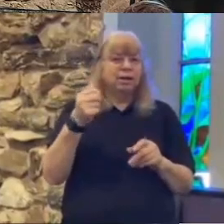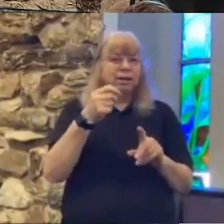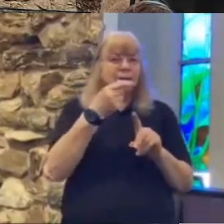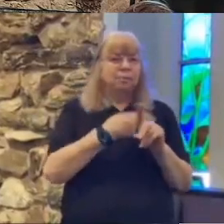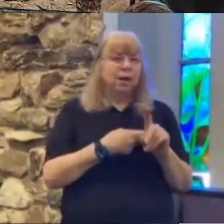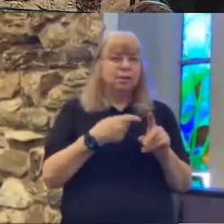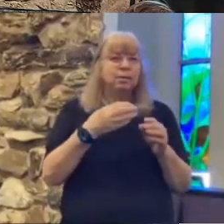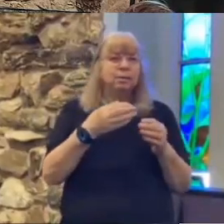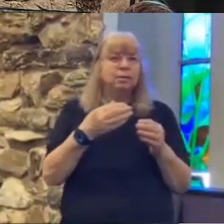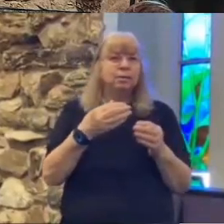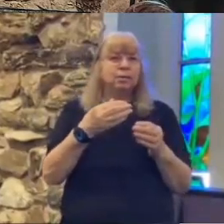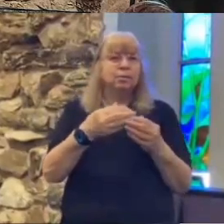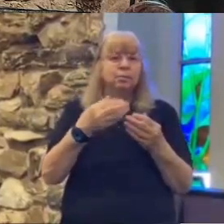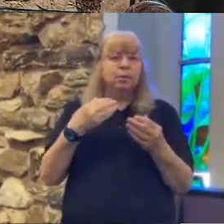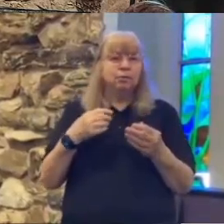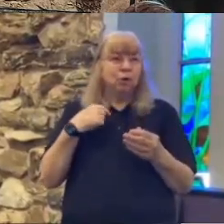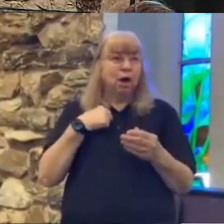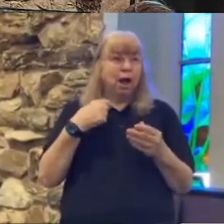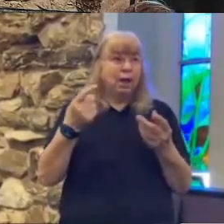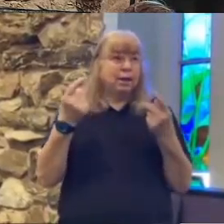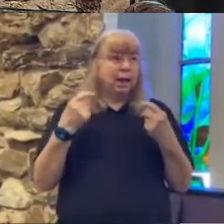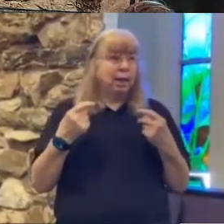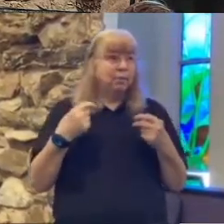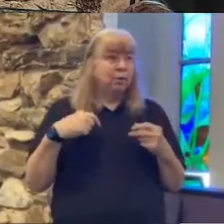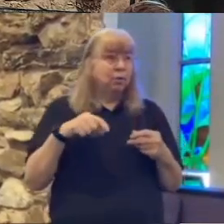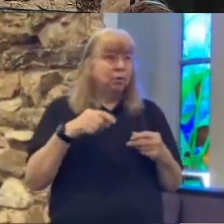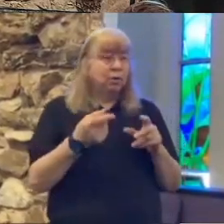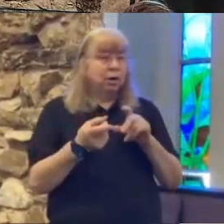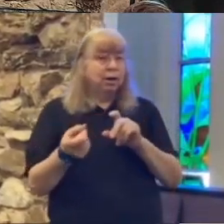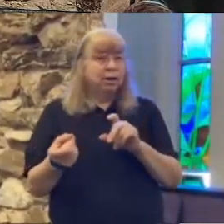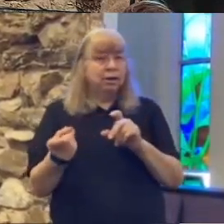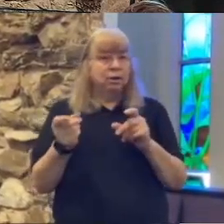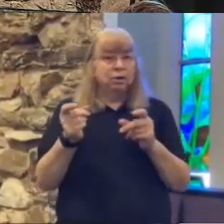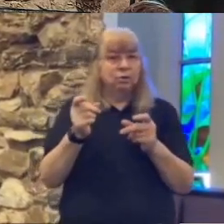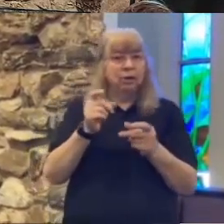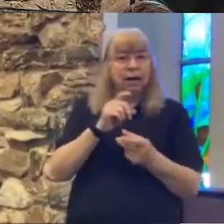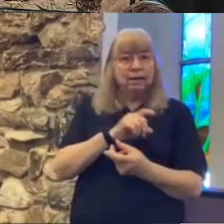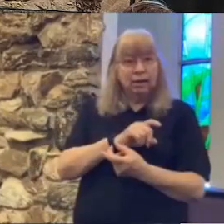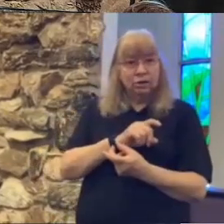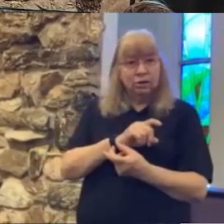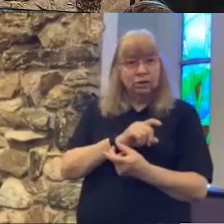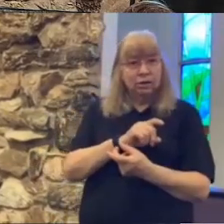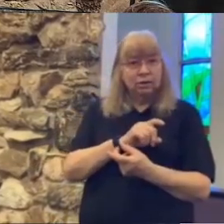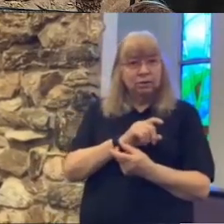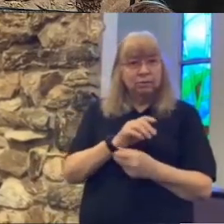came. We were in transition.